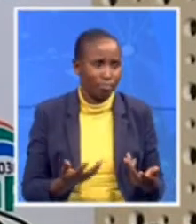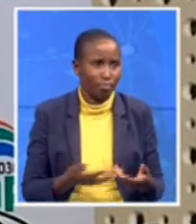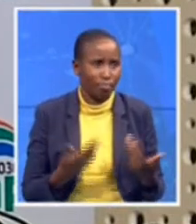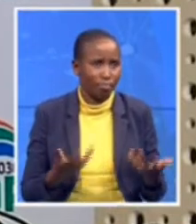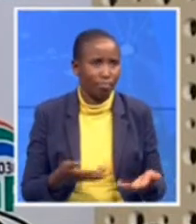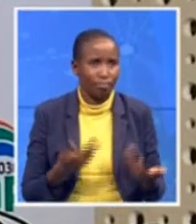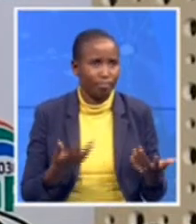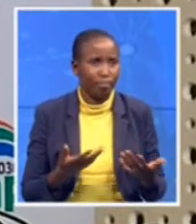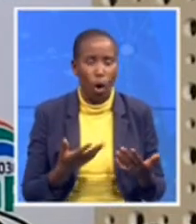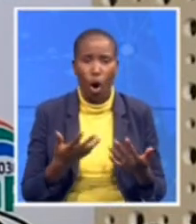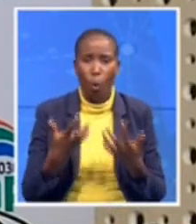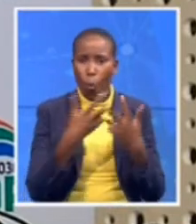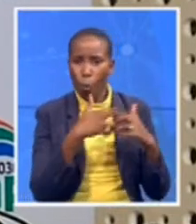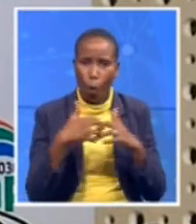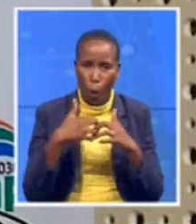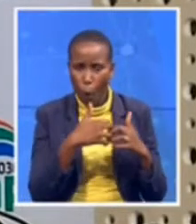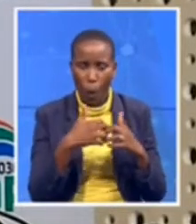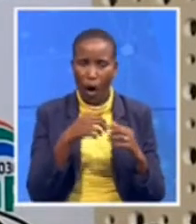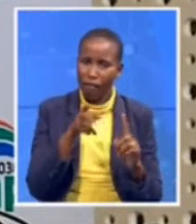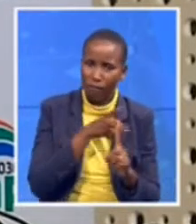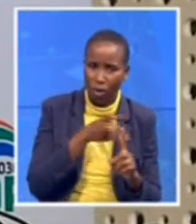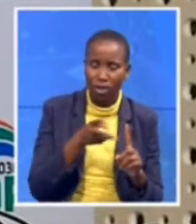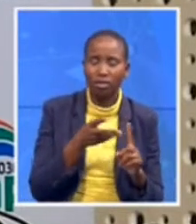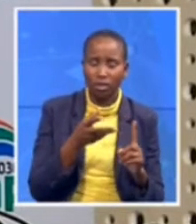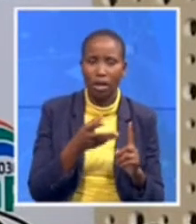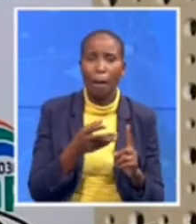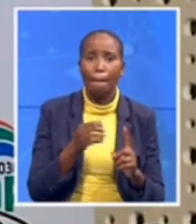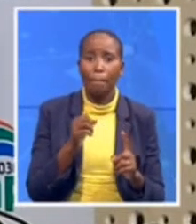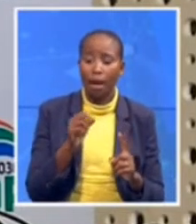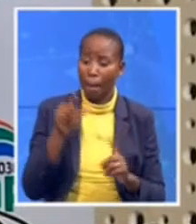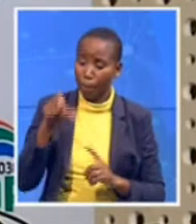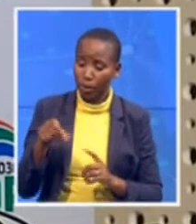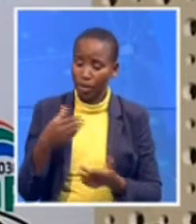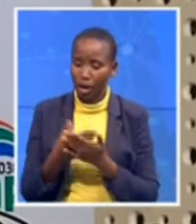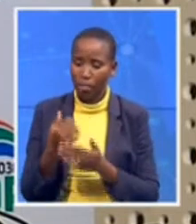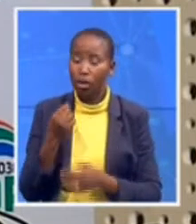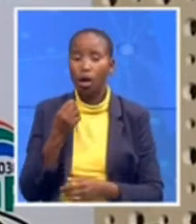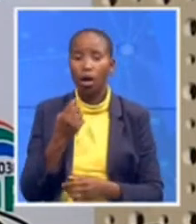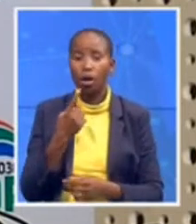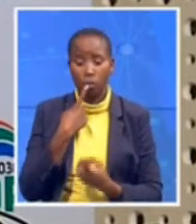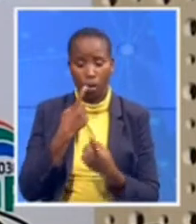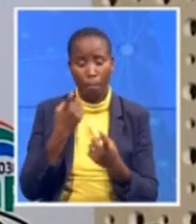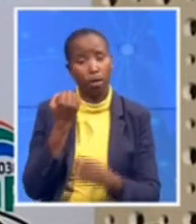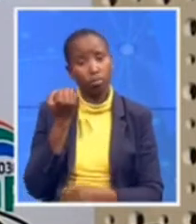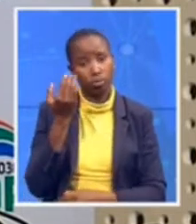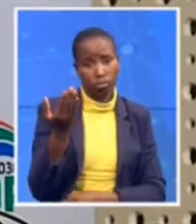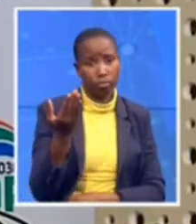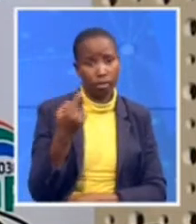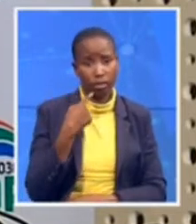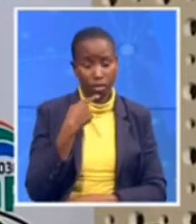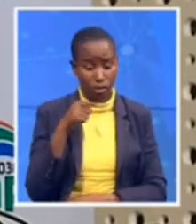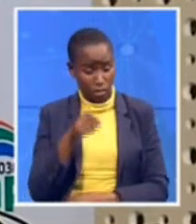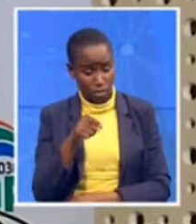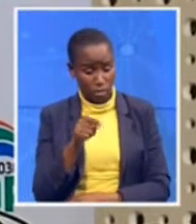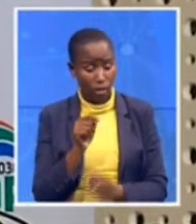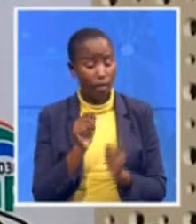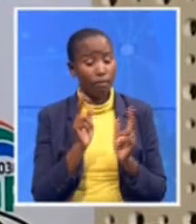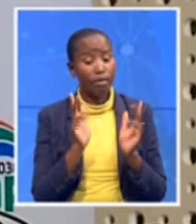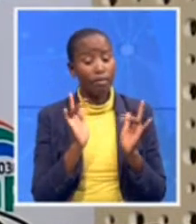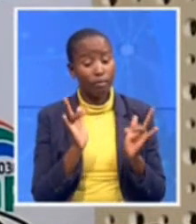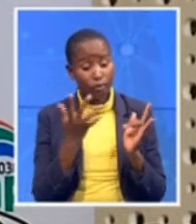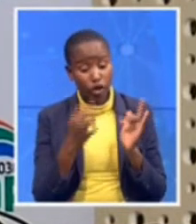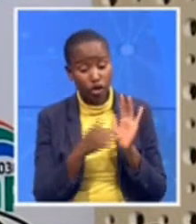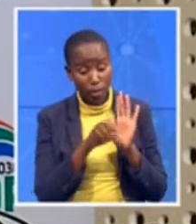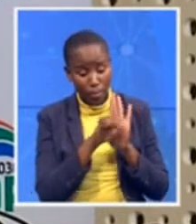instance that somebody can lodge a complaint and say, well, this publication, which is in a blog, requires the intervention of the Film and Publication